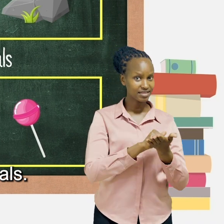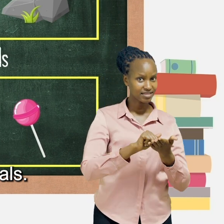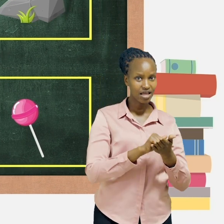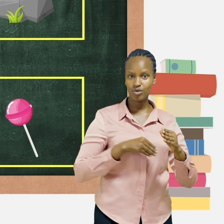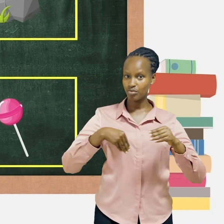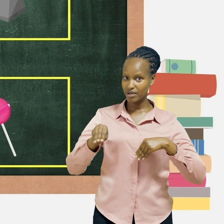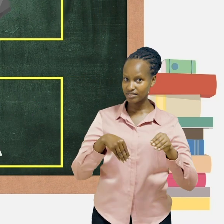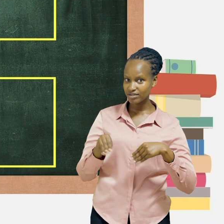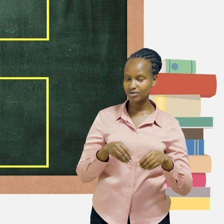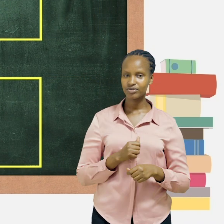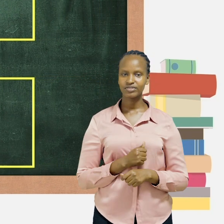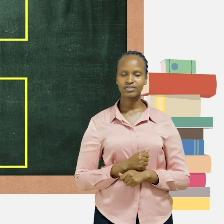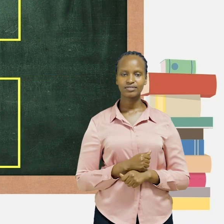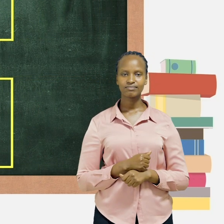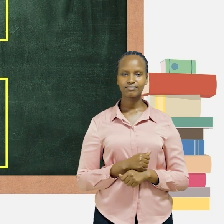materials.